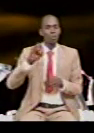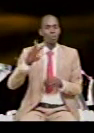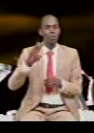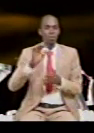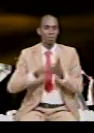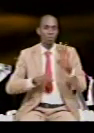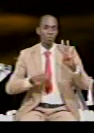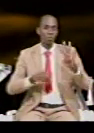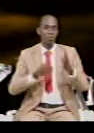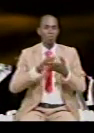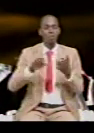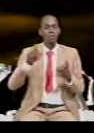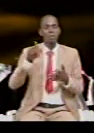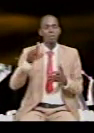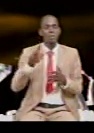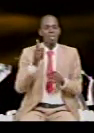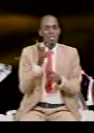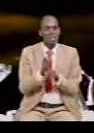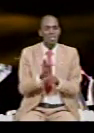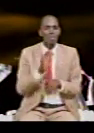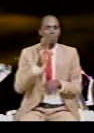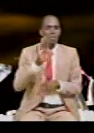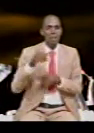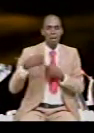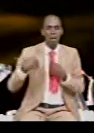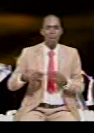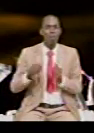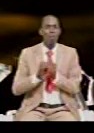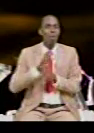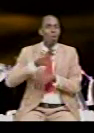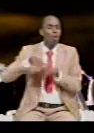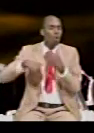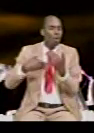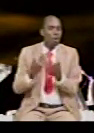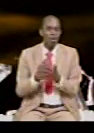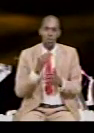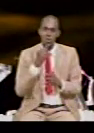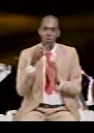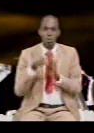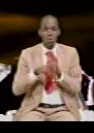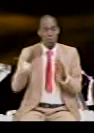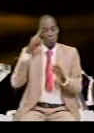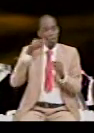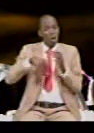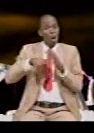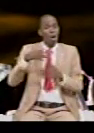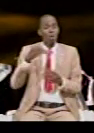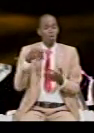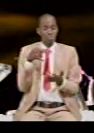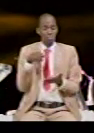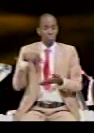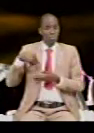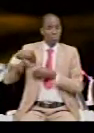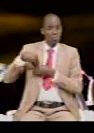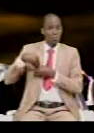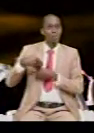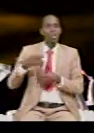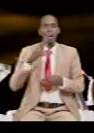thy heart with all diligence, for out of it are the issues of